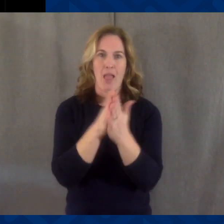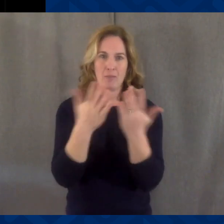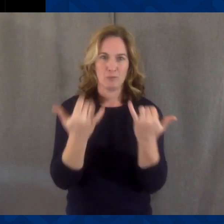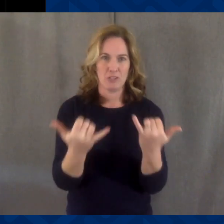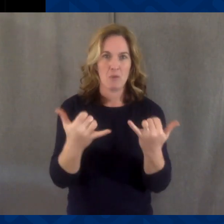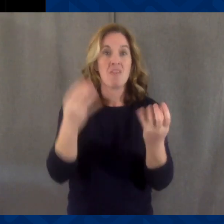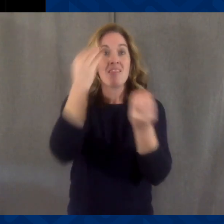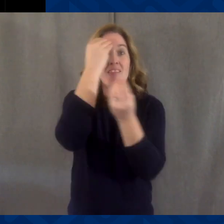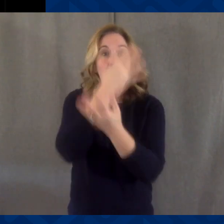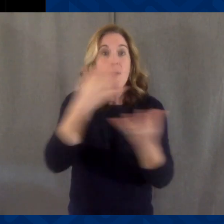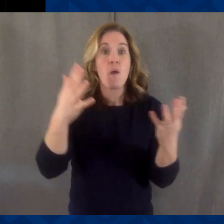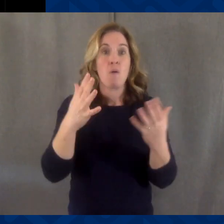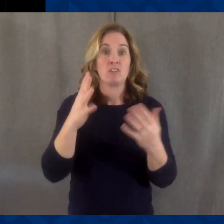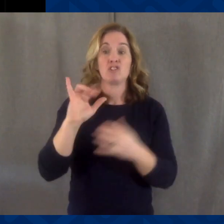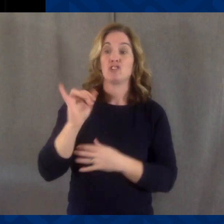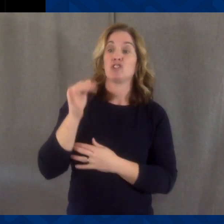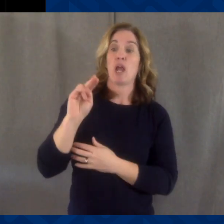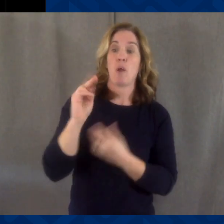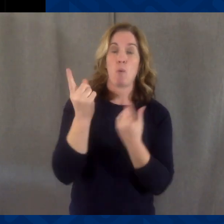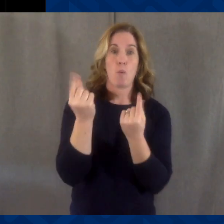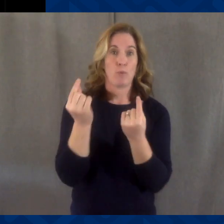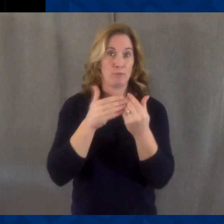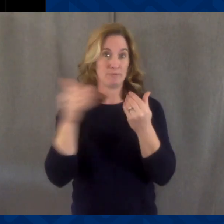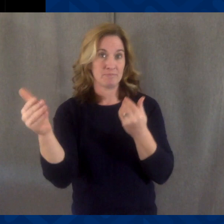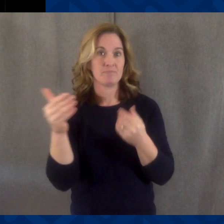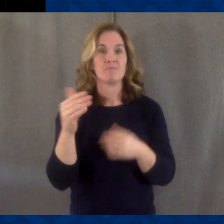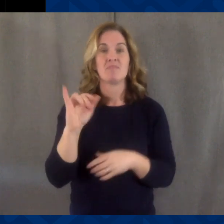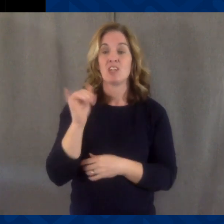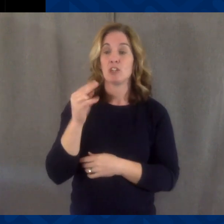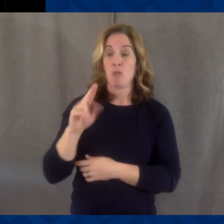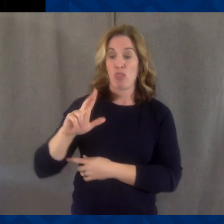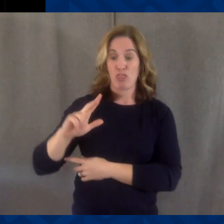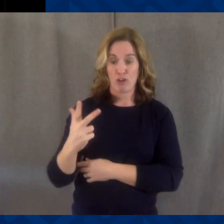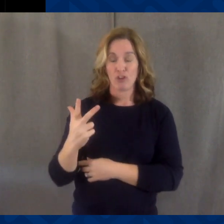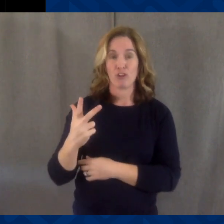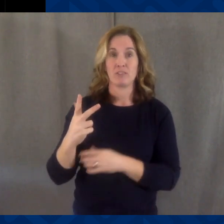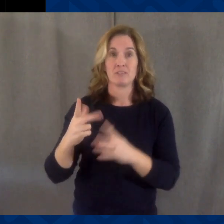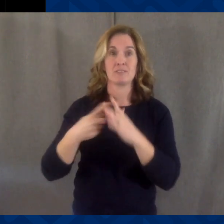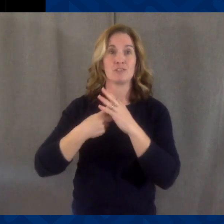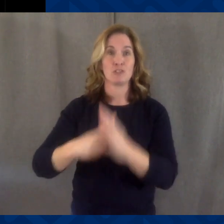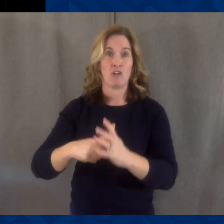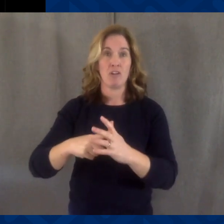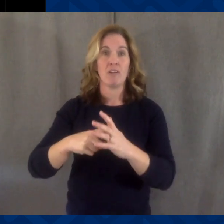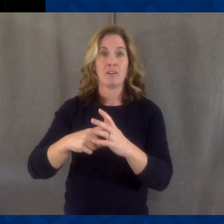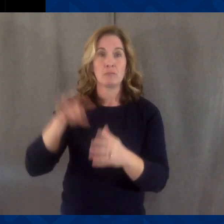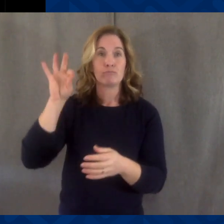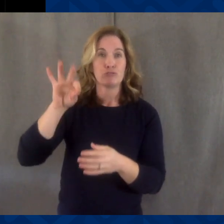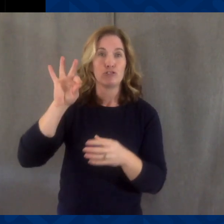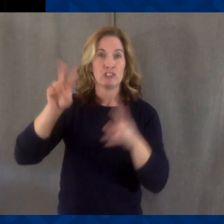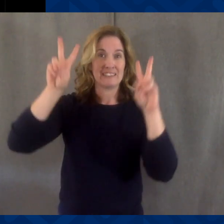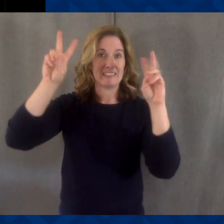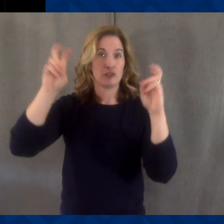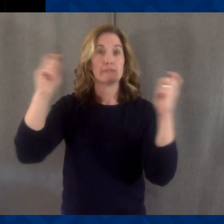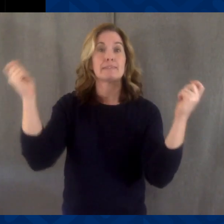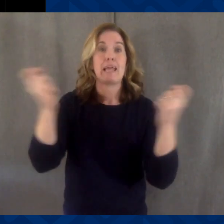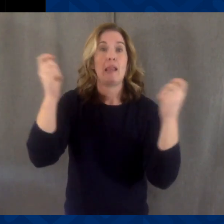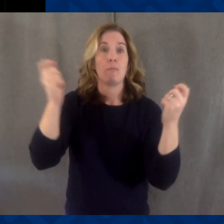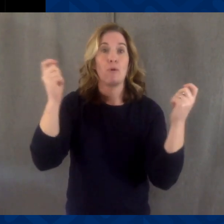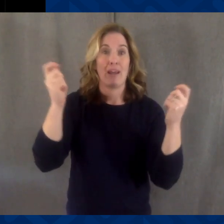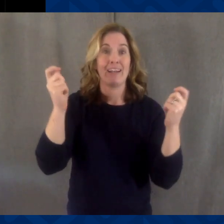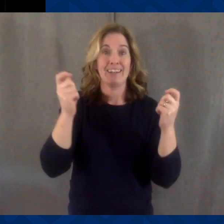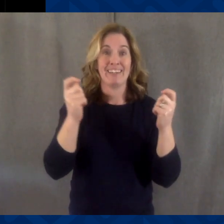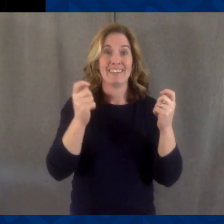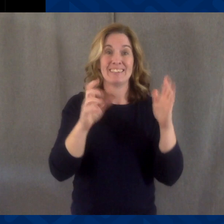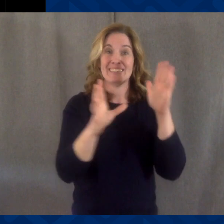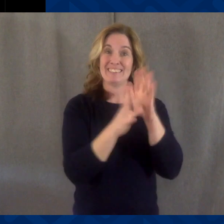Sunday, January 3rd, we're going to be kicking off a three-week sermon series celebrating our leadership transition. Now, for these three